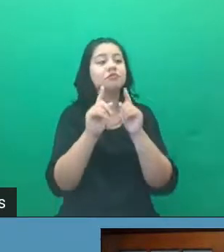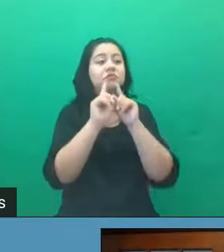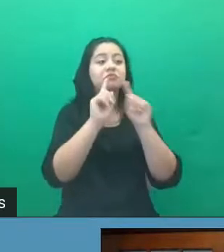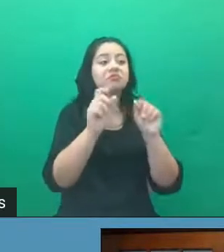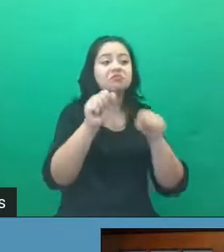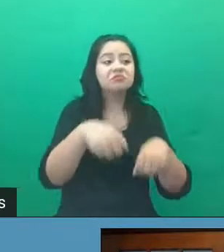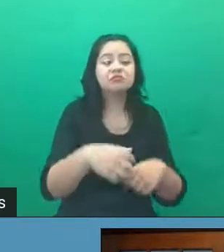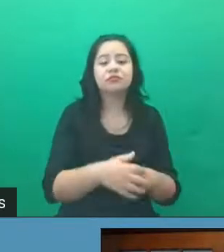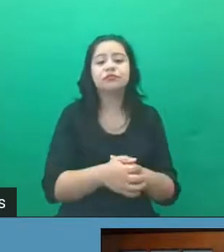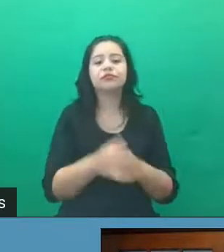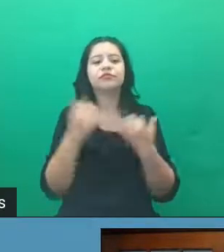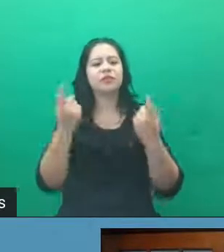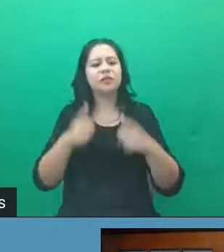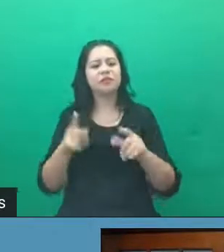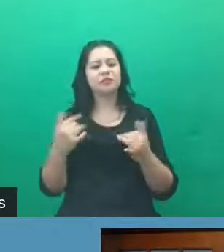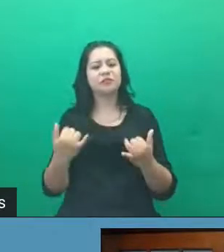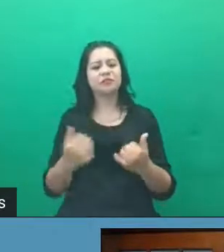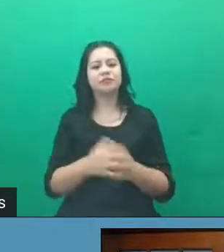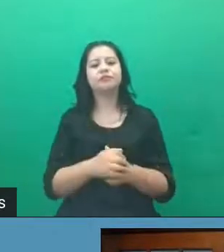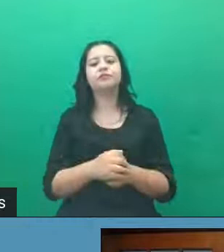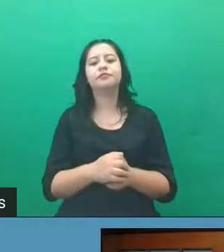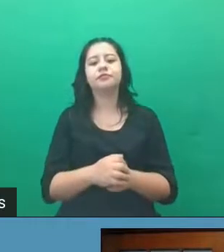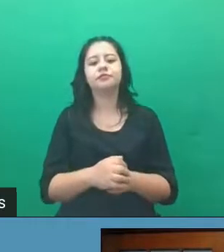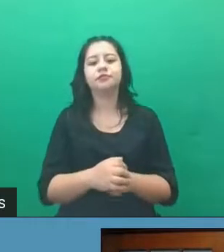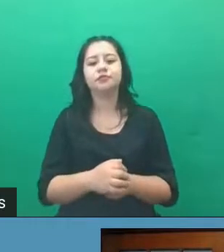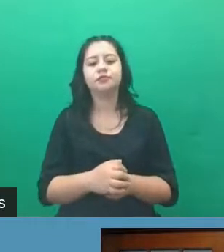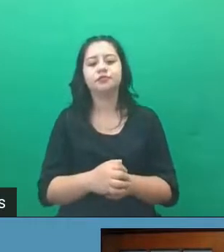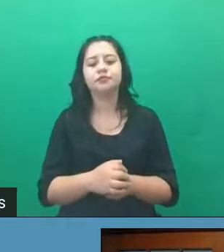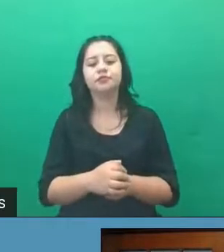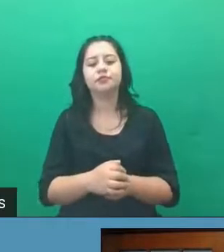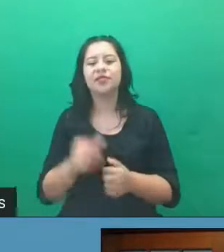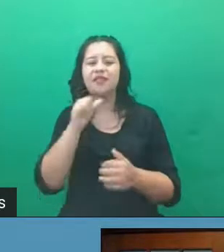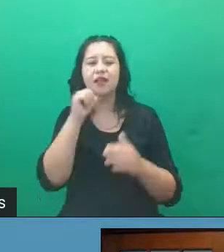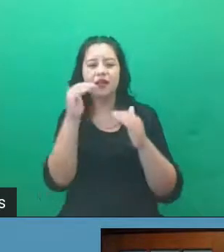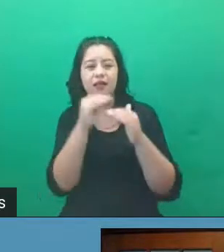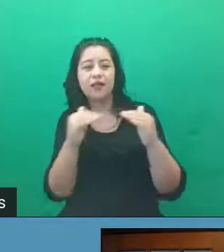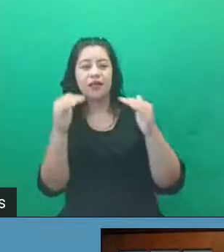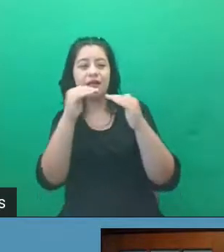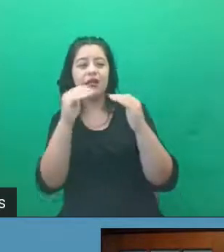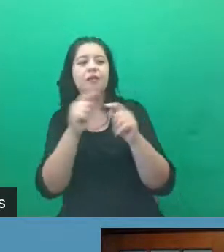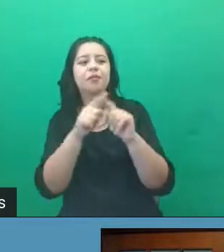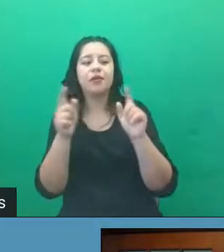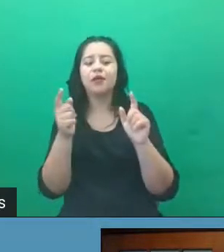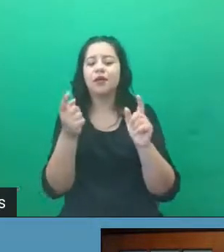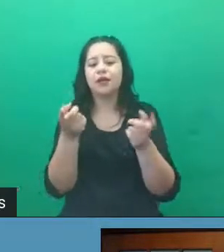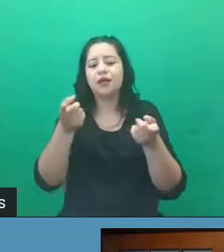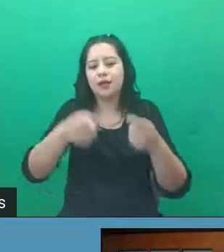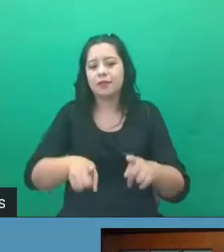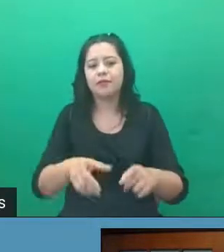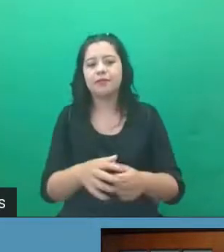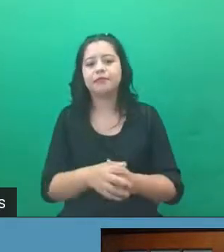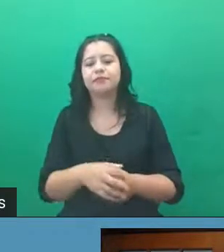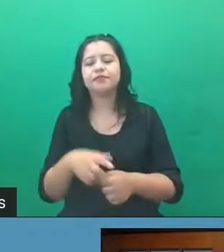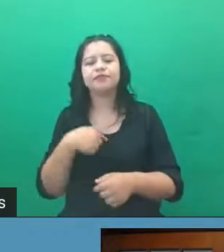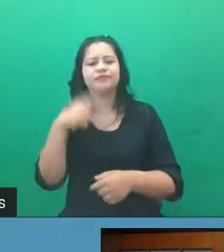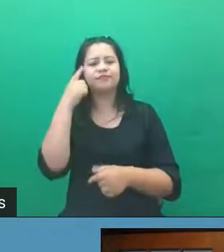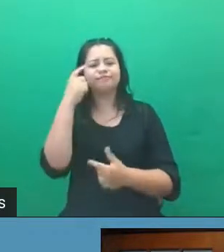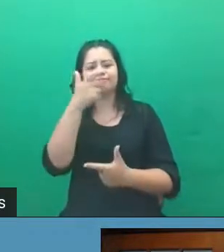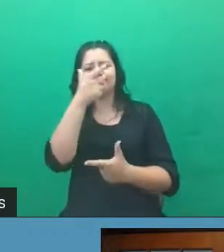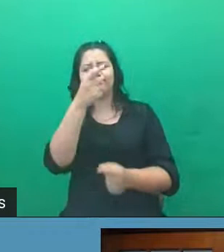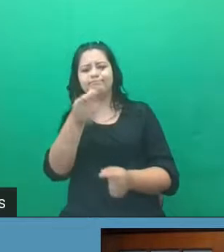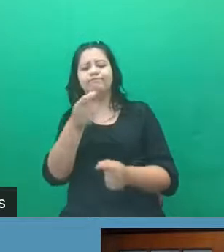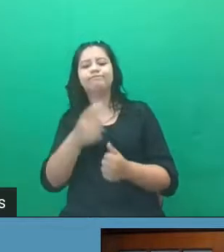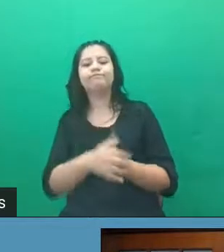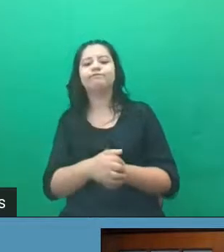mean it's happening already. Like I said, it's not evenly distributed, but it's happening somewhere. And I think there's some interesting cases coming